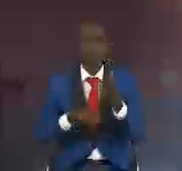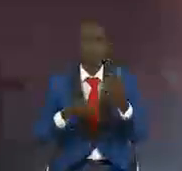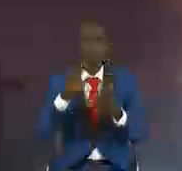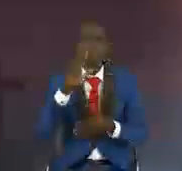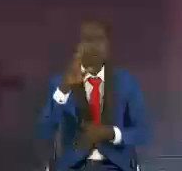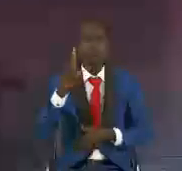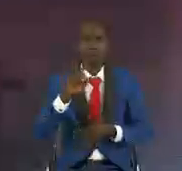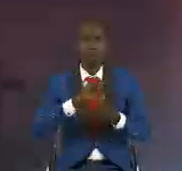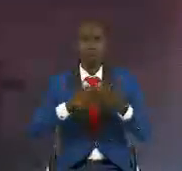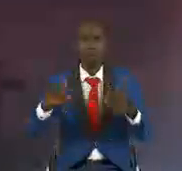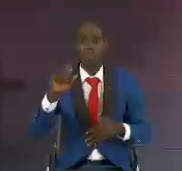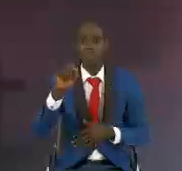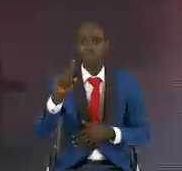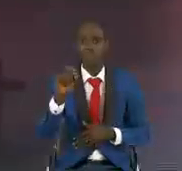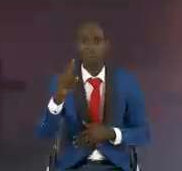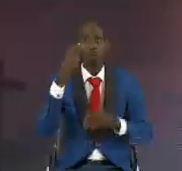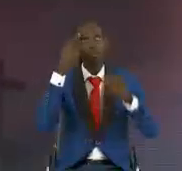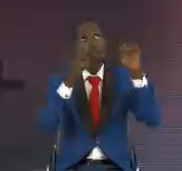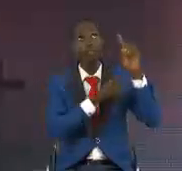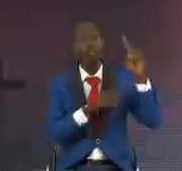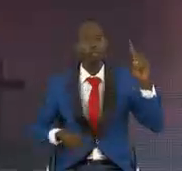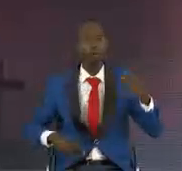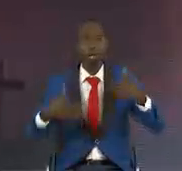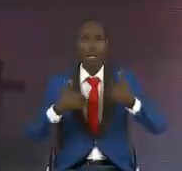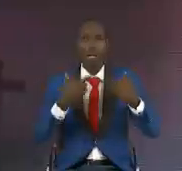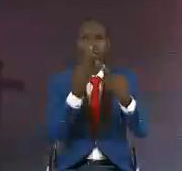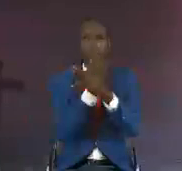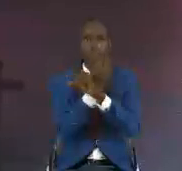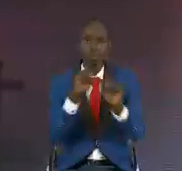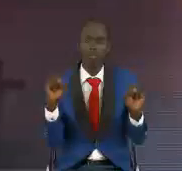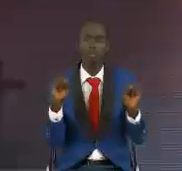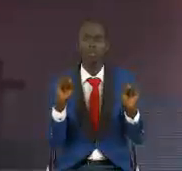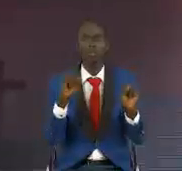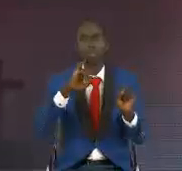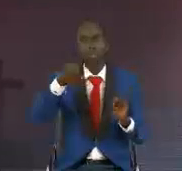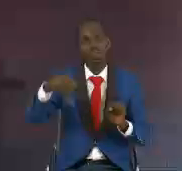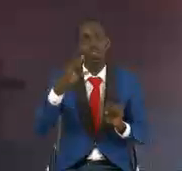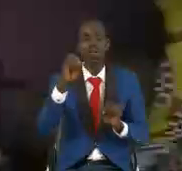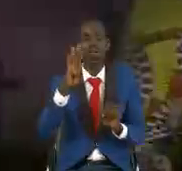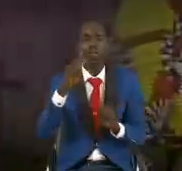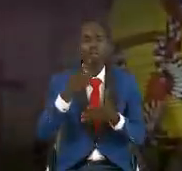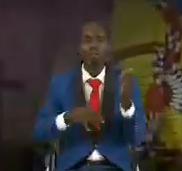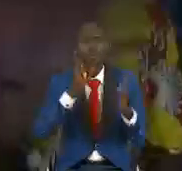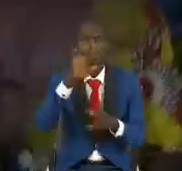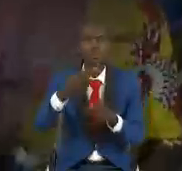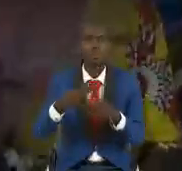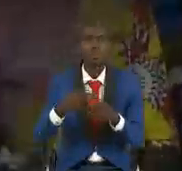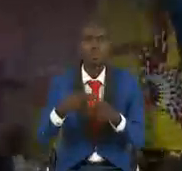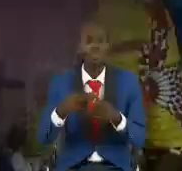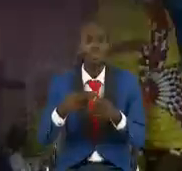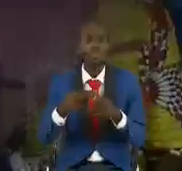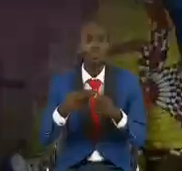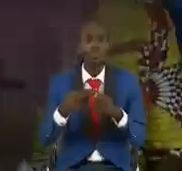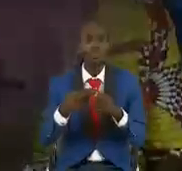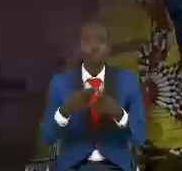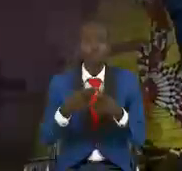the Lord has redeemed Jacob. What's your name? Put your name there.